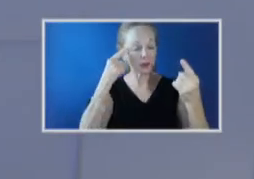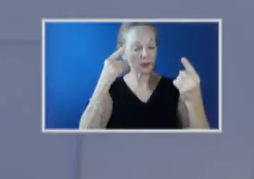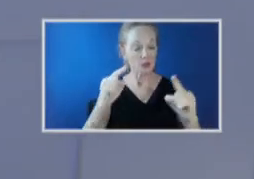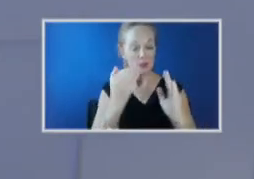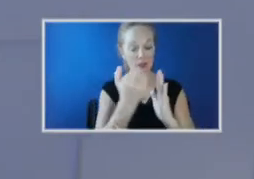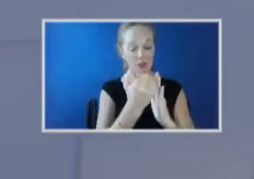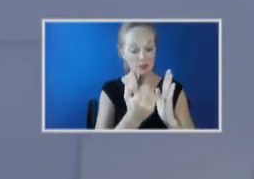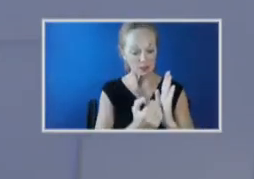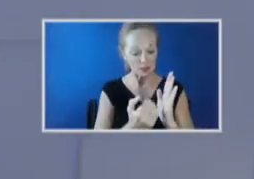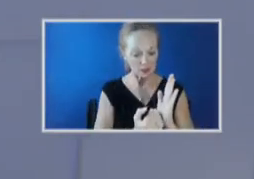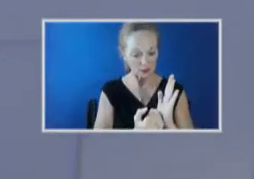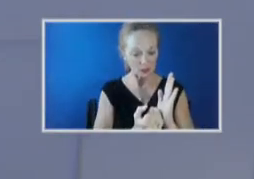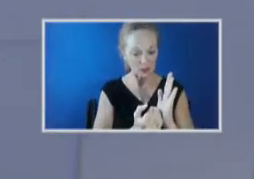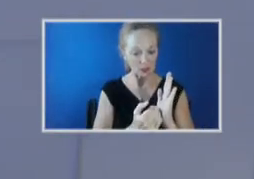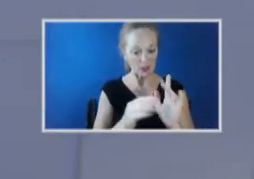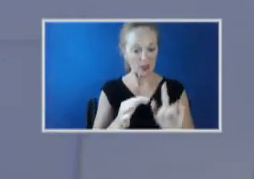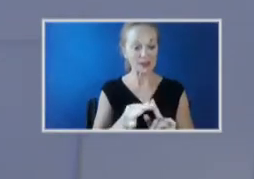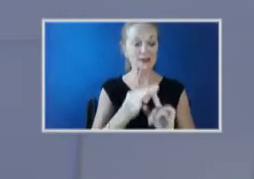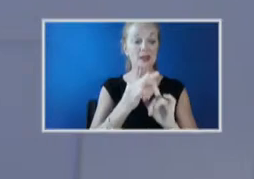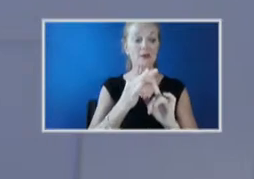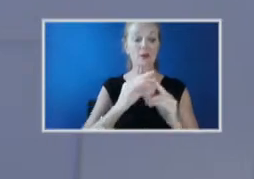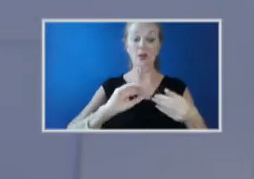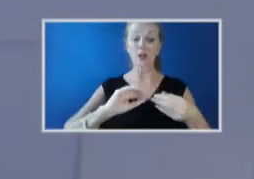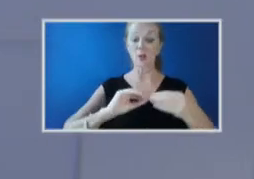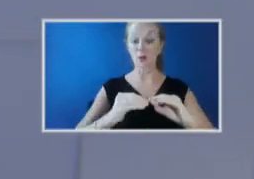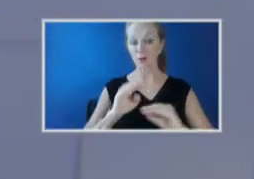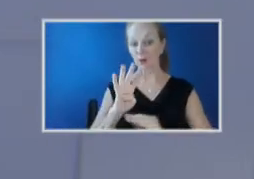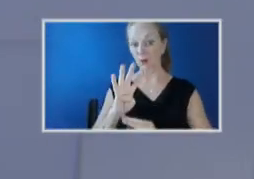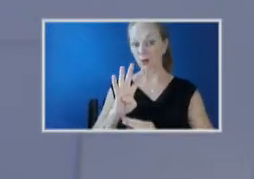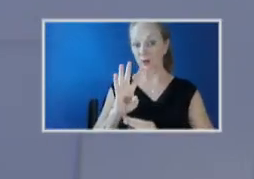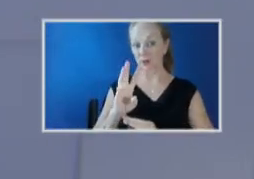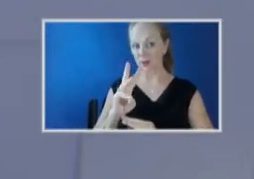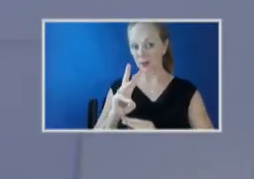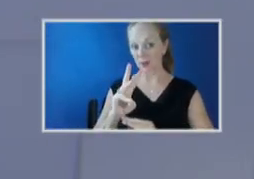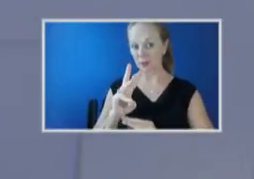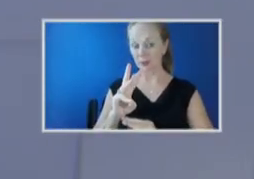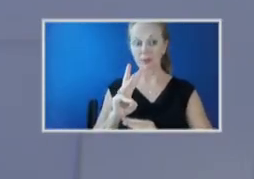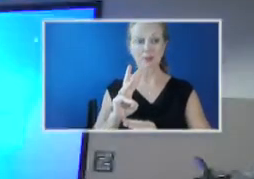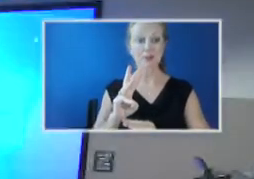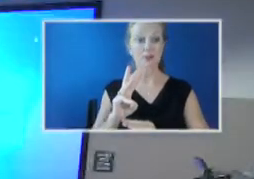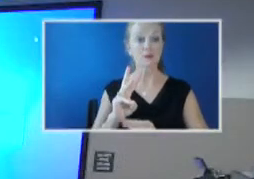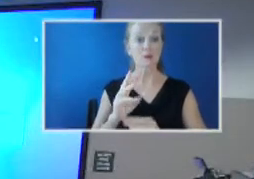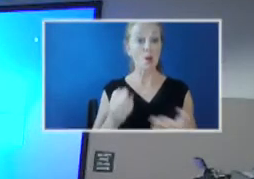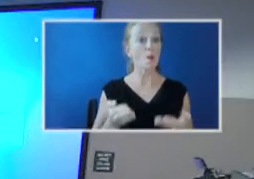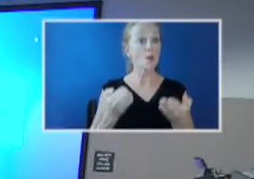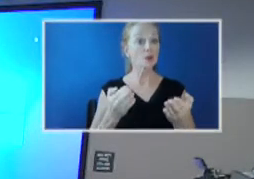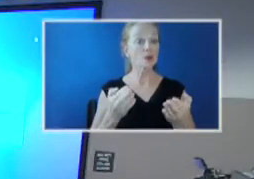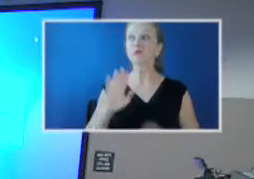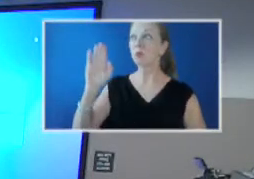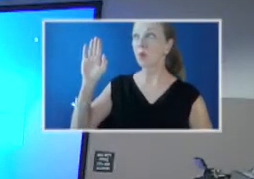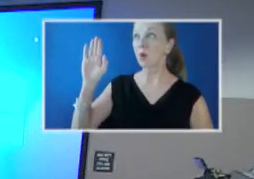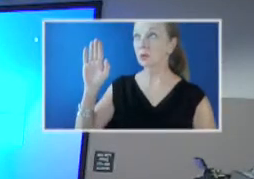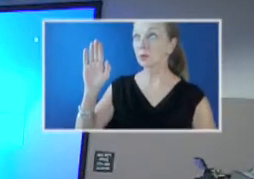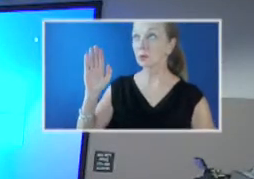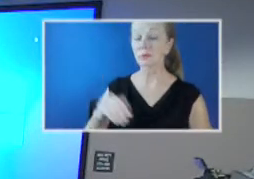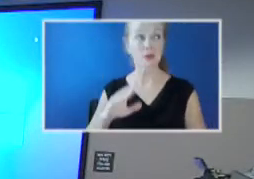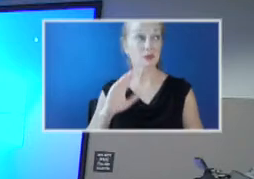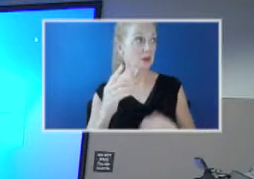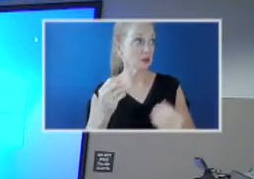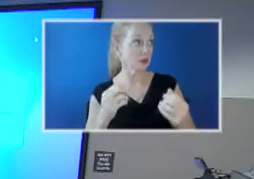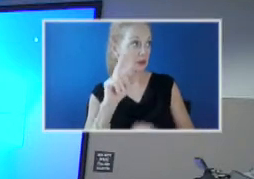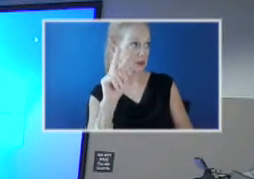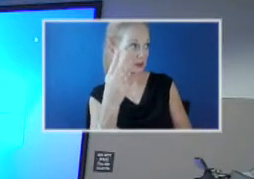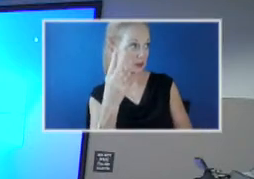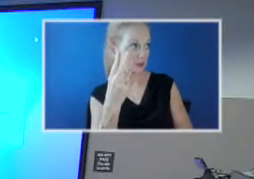and except for item 46, could we have a motion? So move. Second. We have a motion and